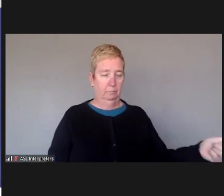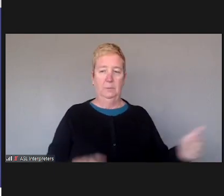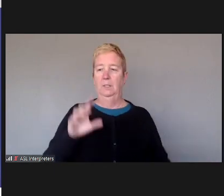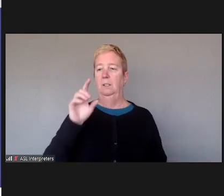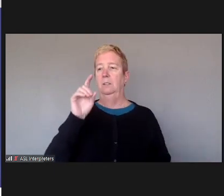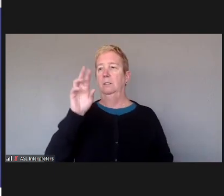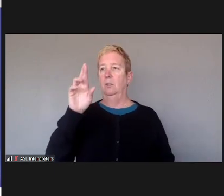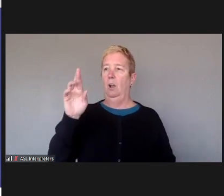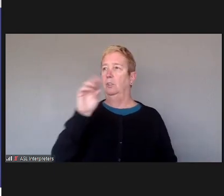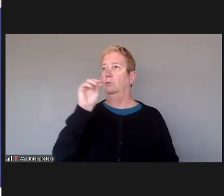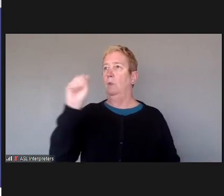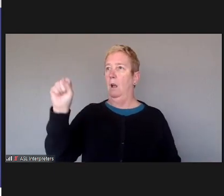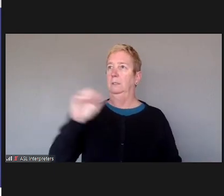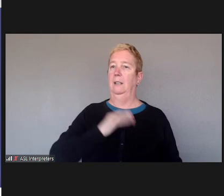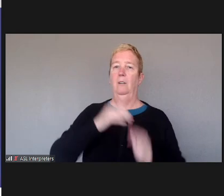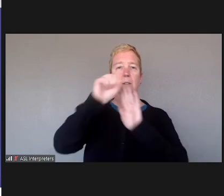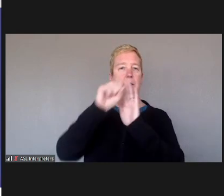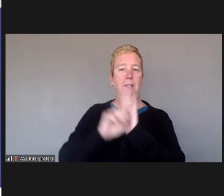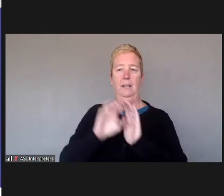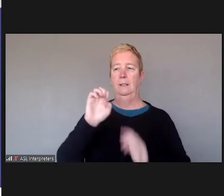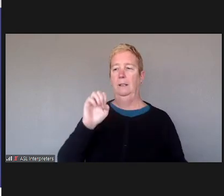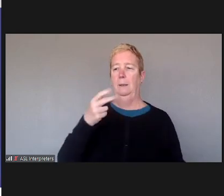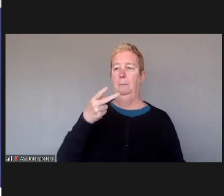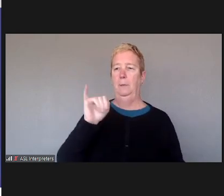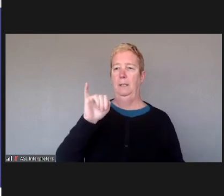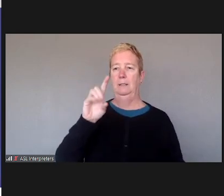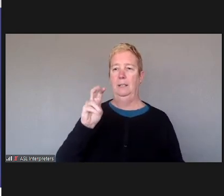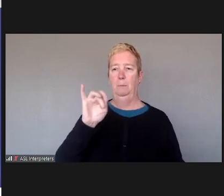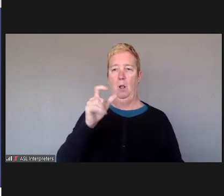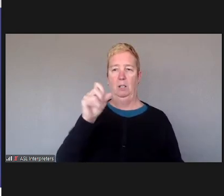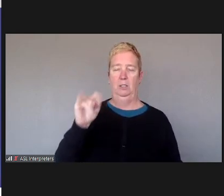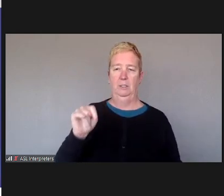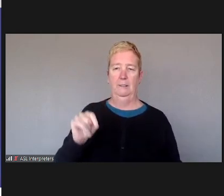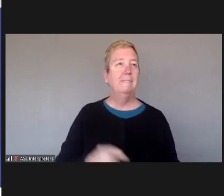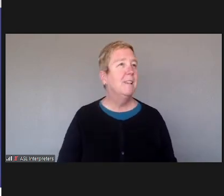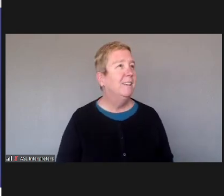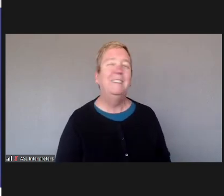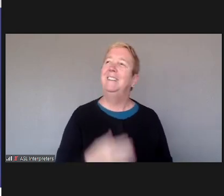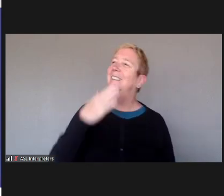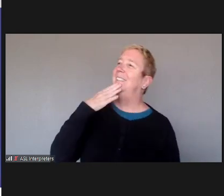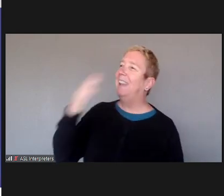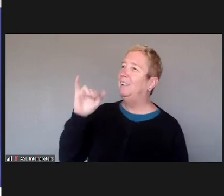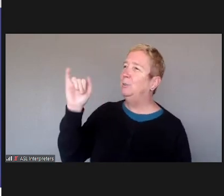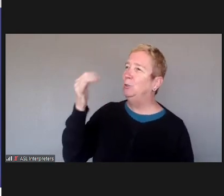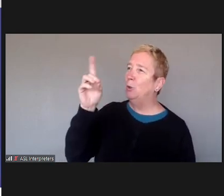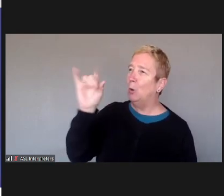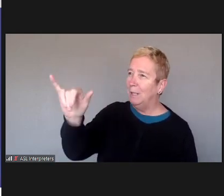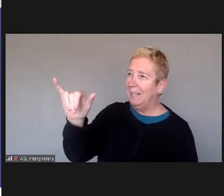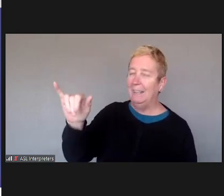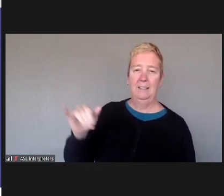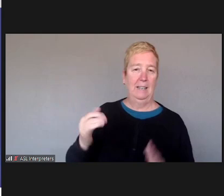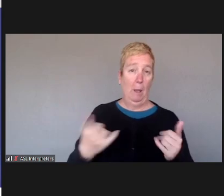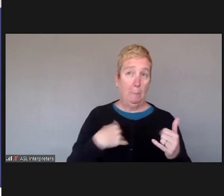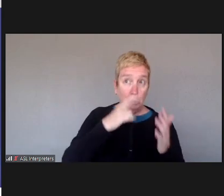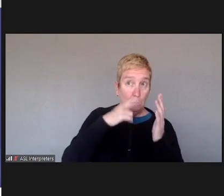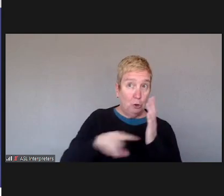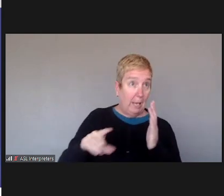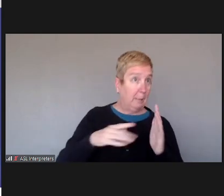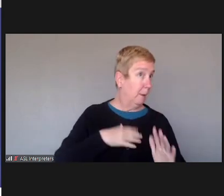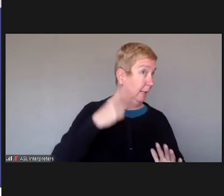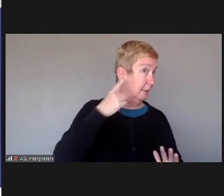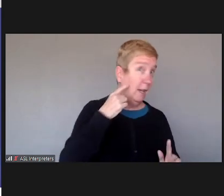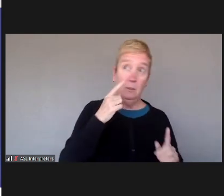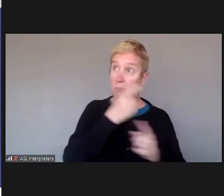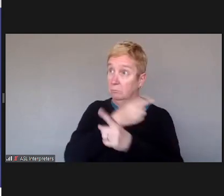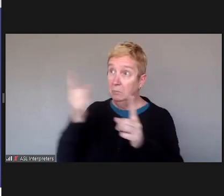state epidemiologist. Hey, wonderful. Thank you, Jody. Let me just do an audio check. Can you hear me